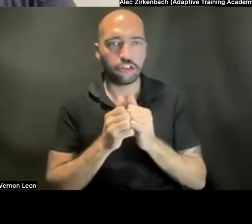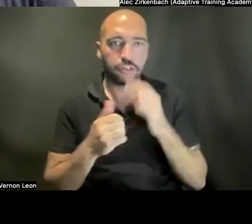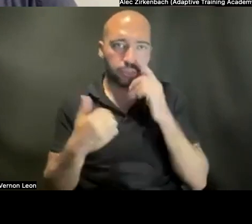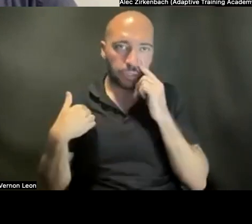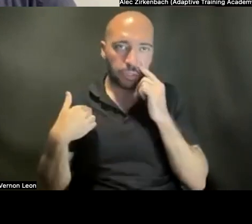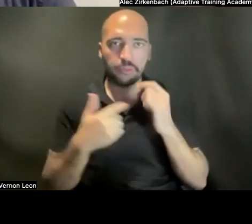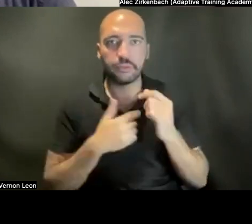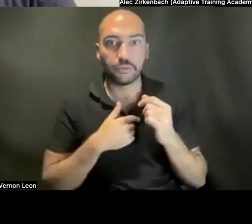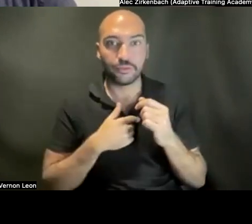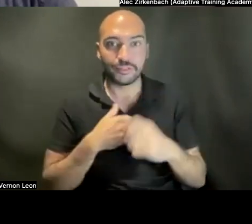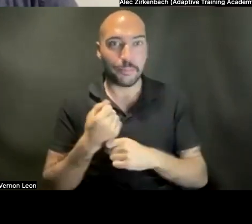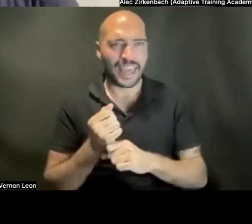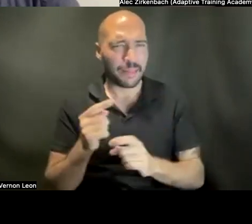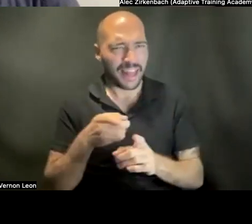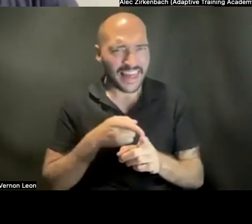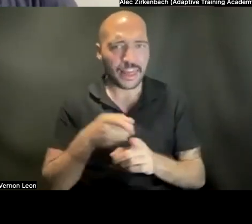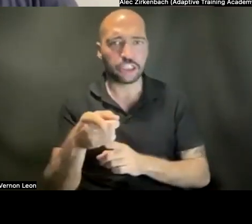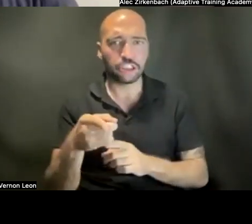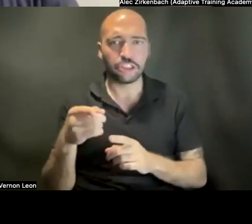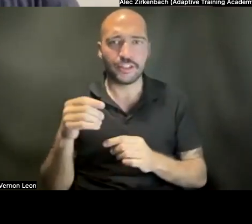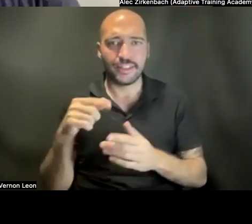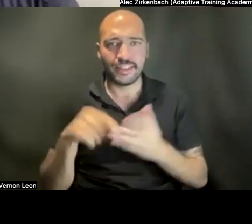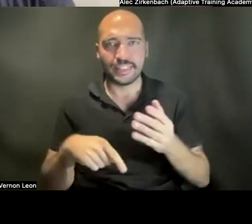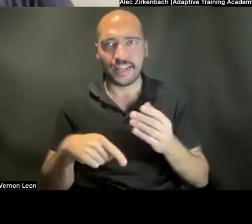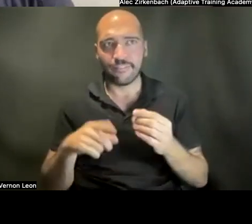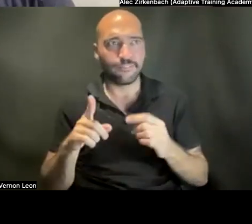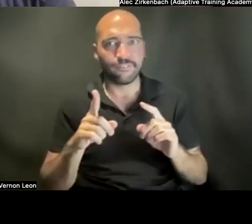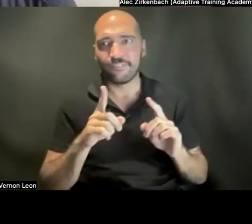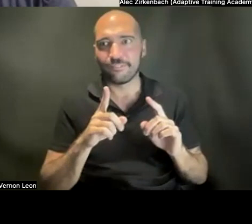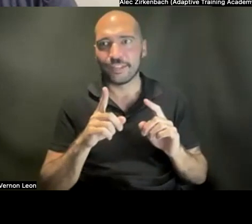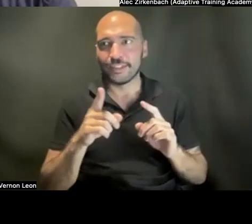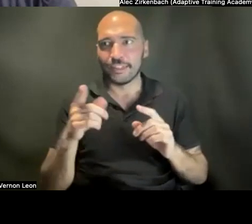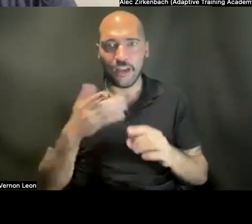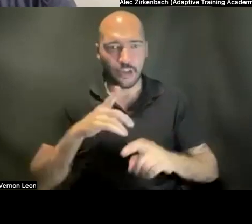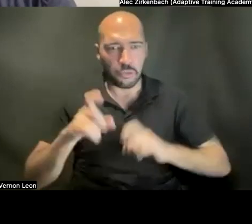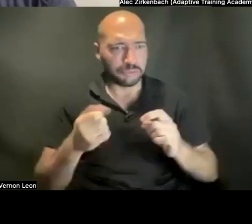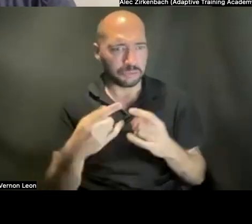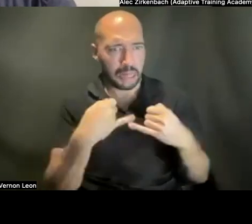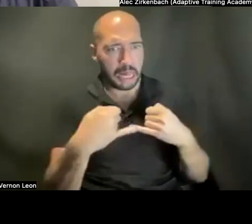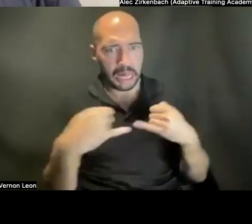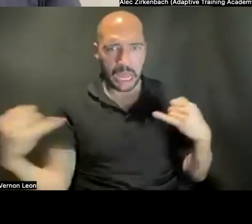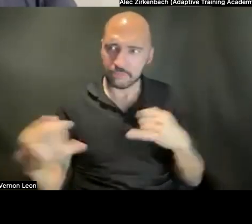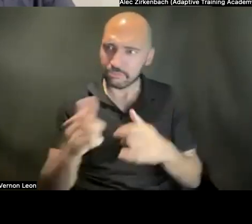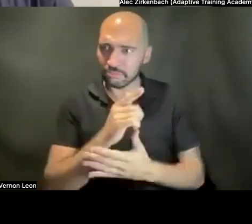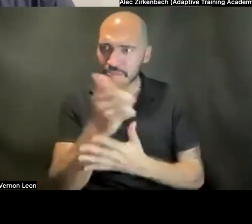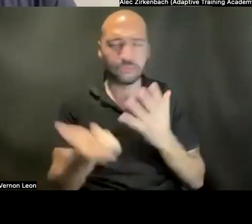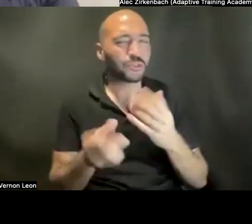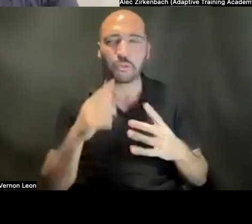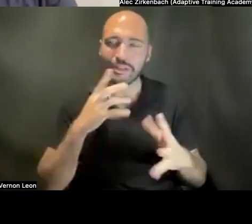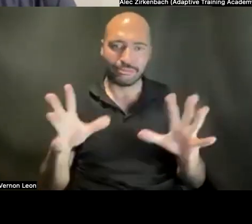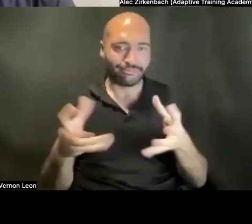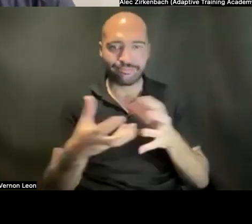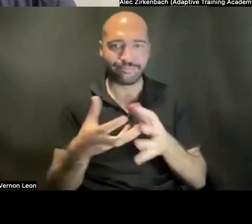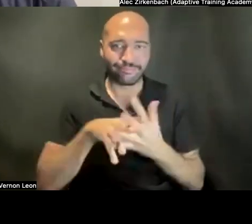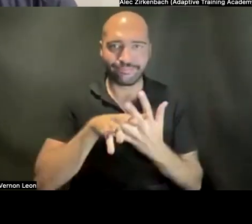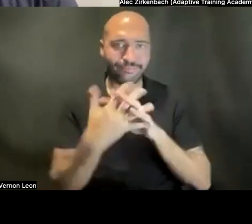kind of like made it linear in this line of questioning, but it's really all balled up together. Accepting that identity, really figuring out